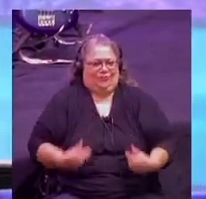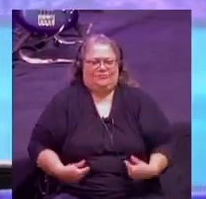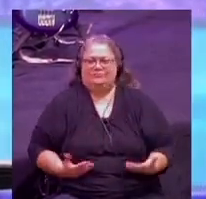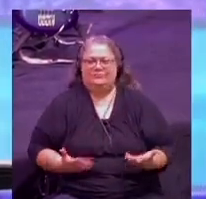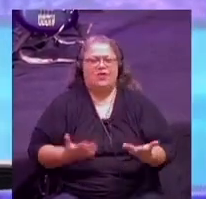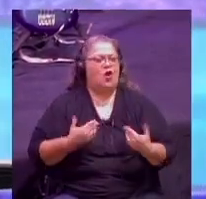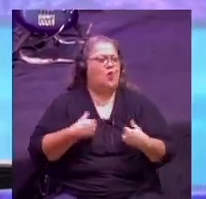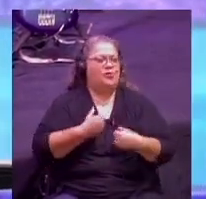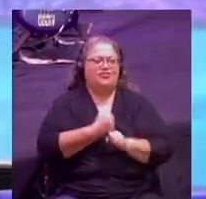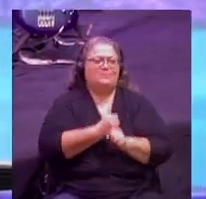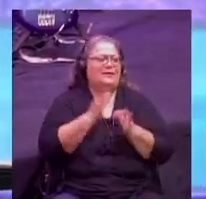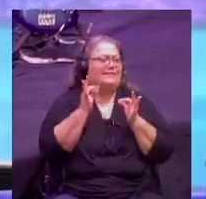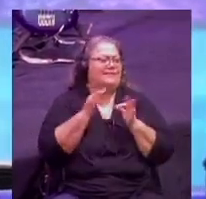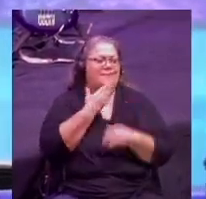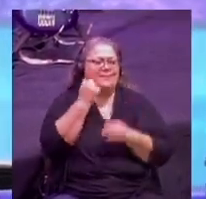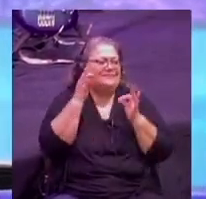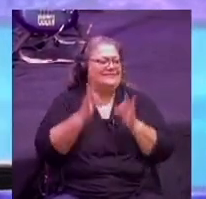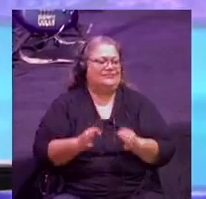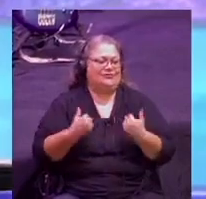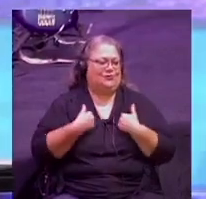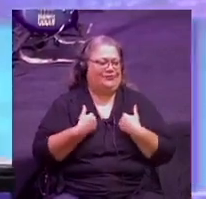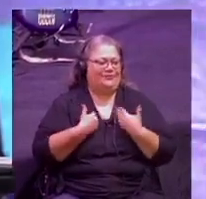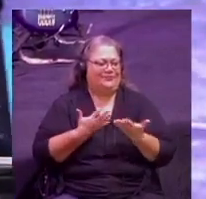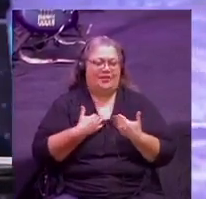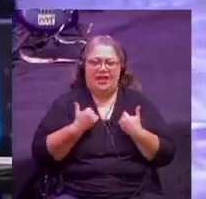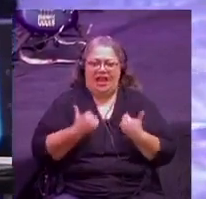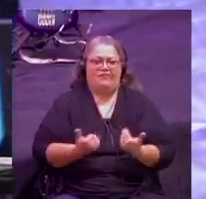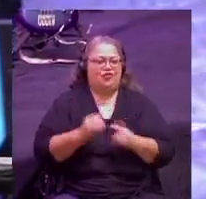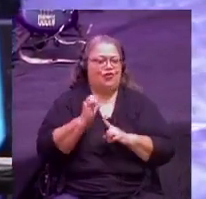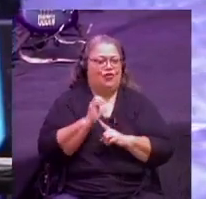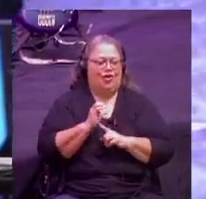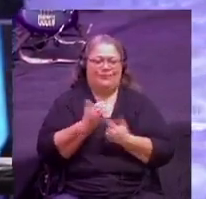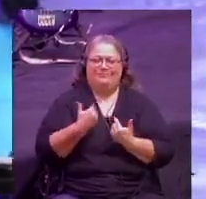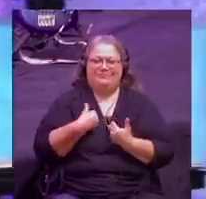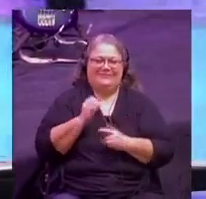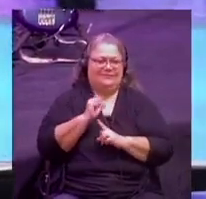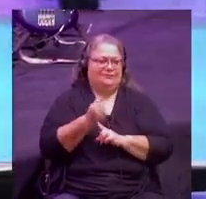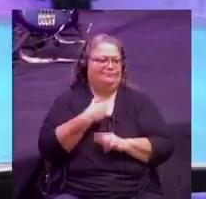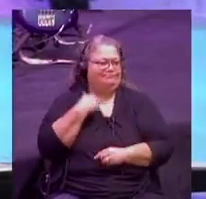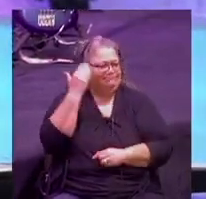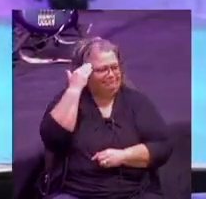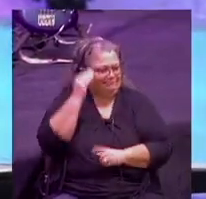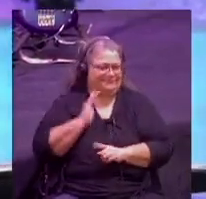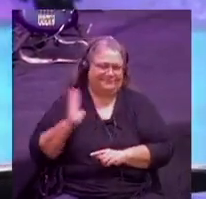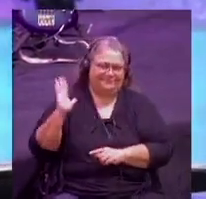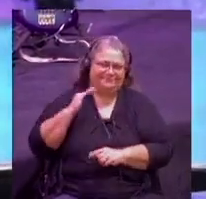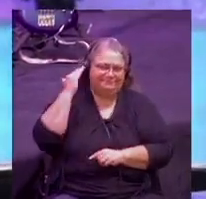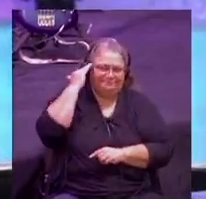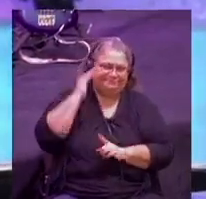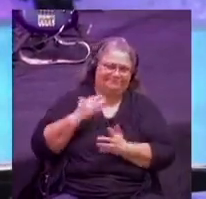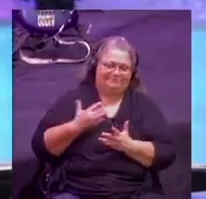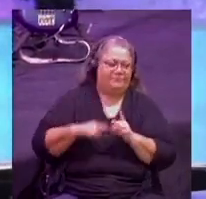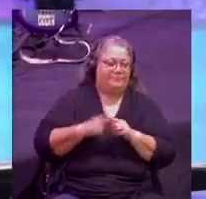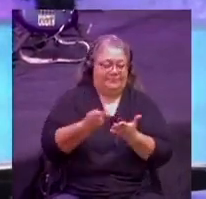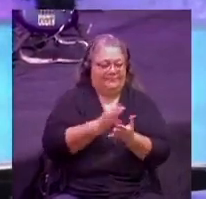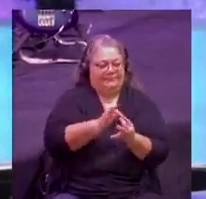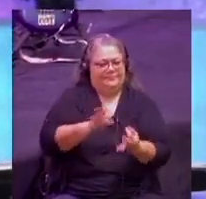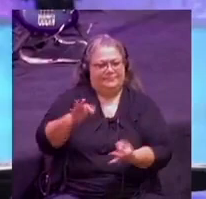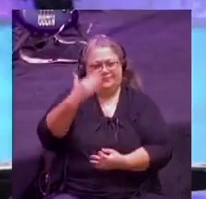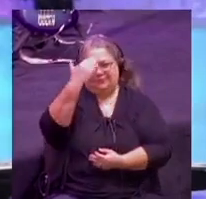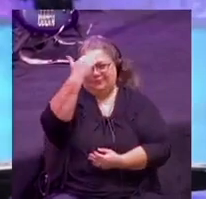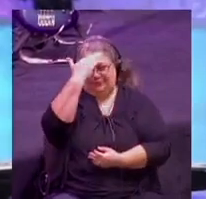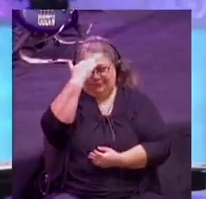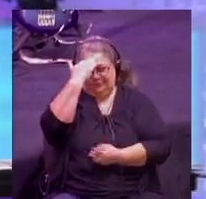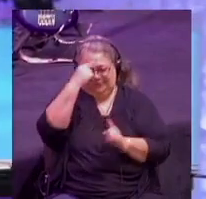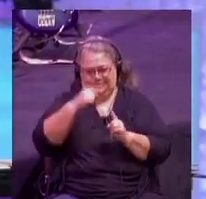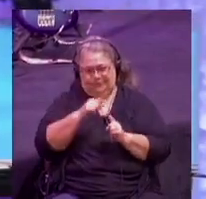the best decision we have based on our current situation and the past. But the Holy Spirit knows where you'll be